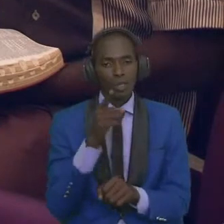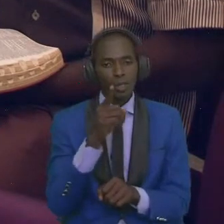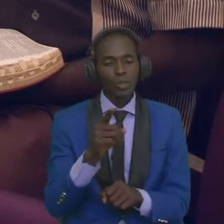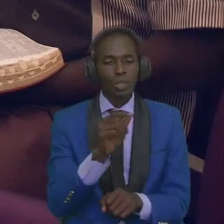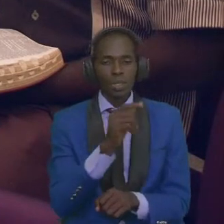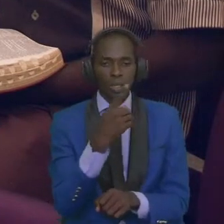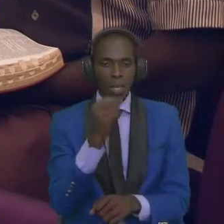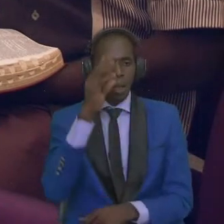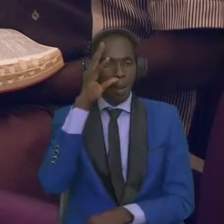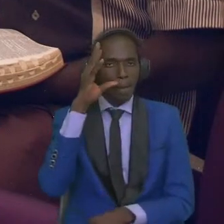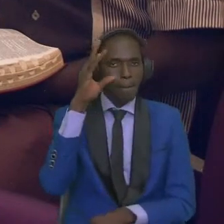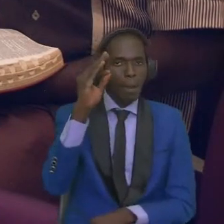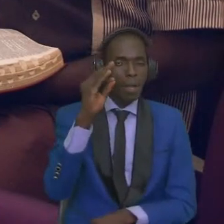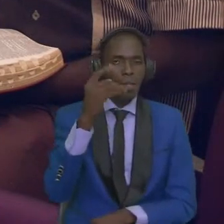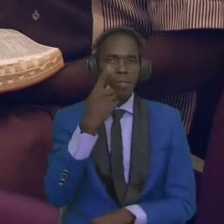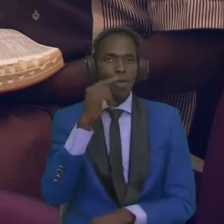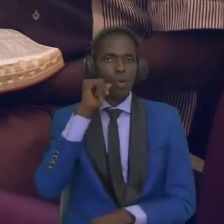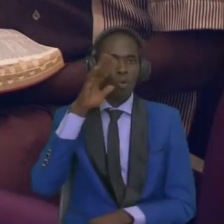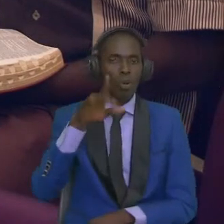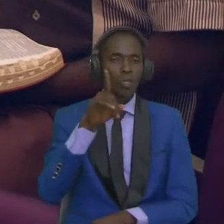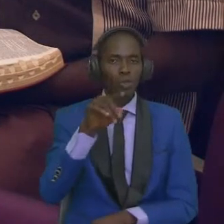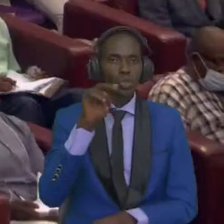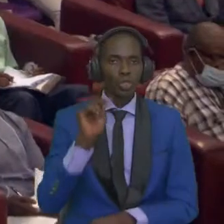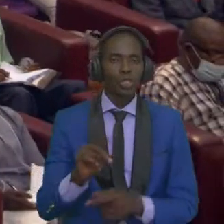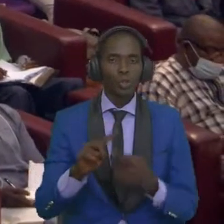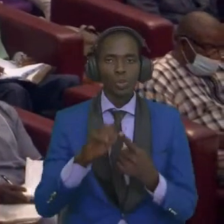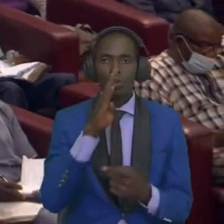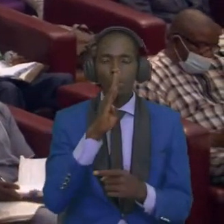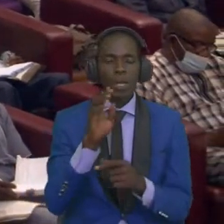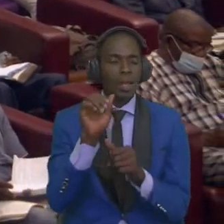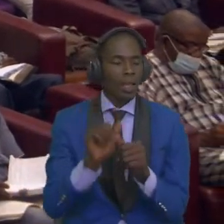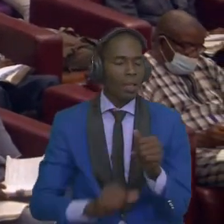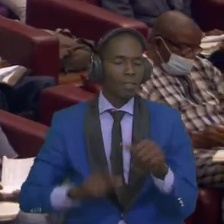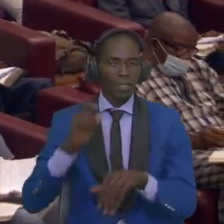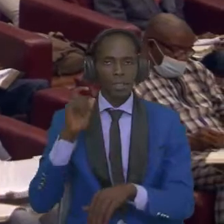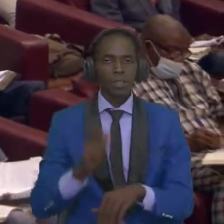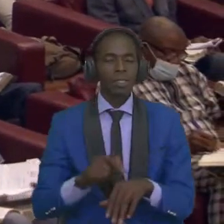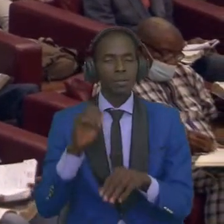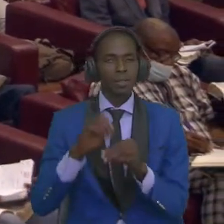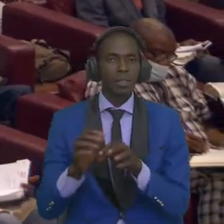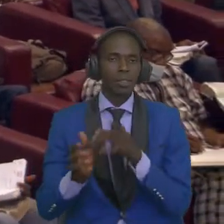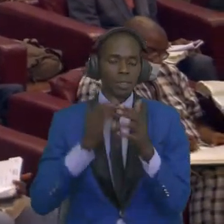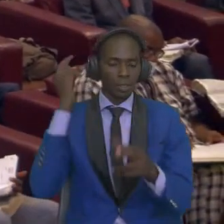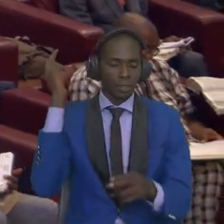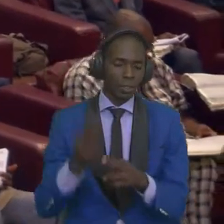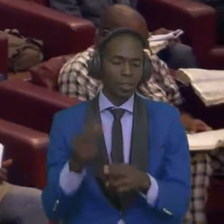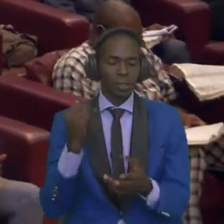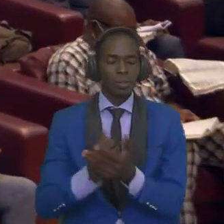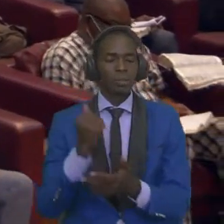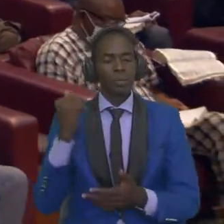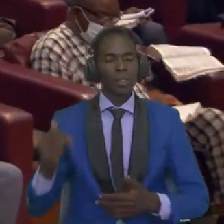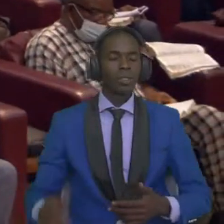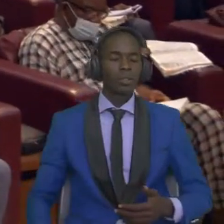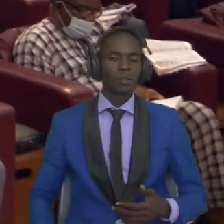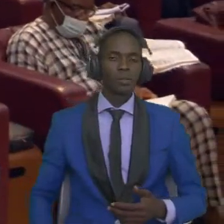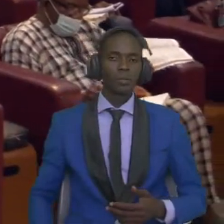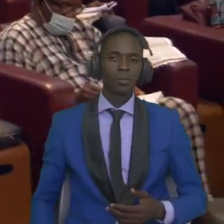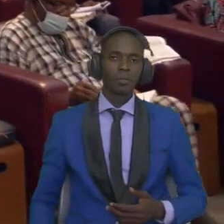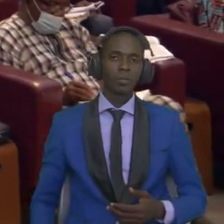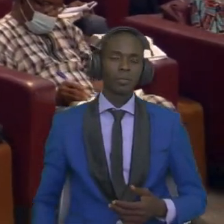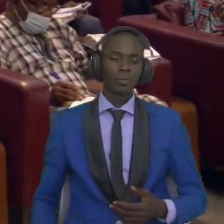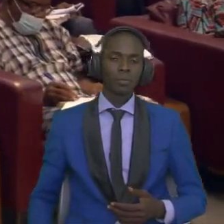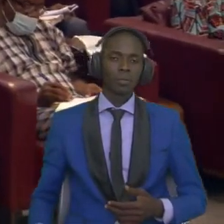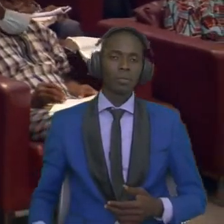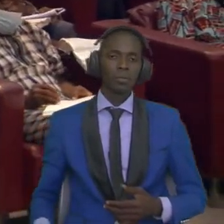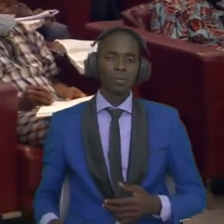the man, the woman you ought to be every time, in Jesus' name. Look